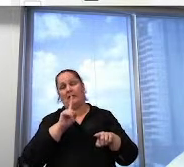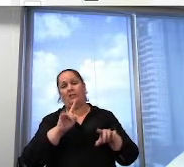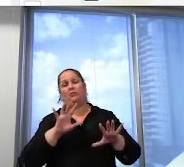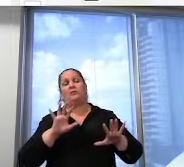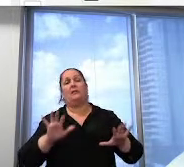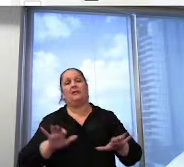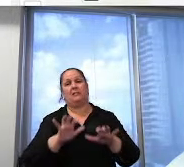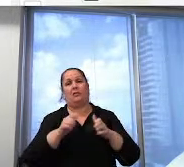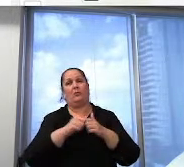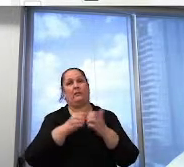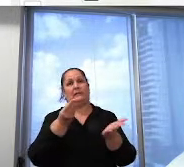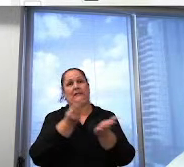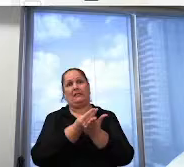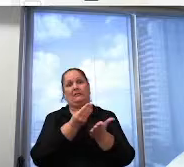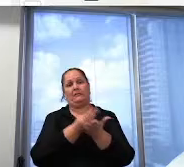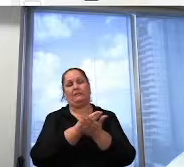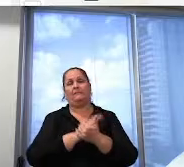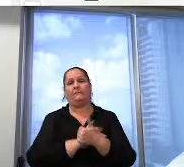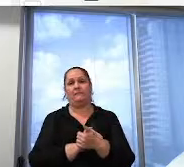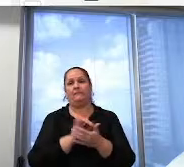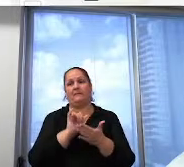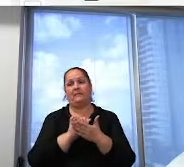actual execution with it, with dollars.